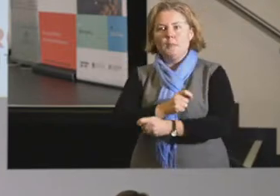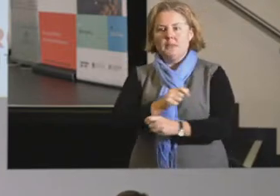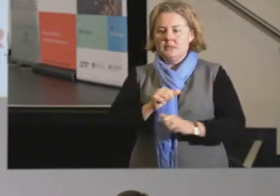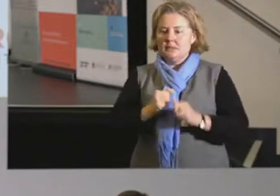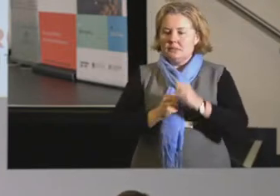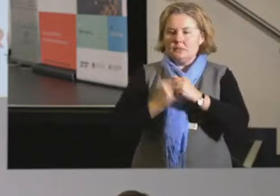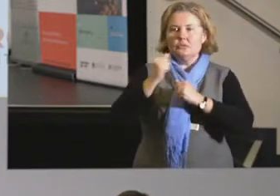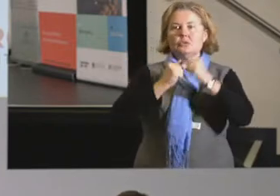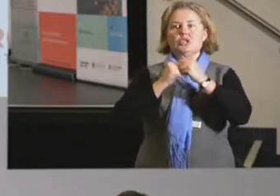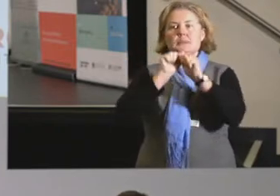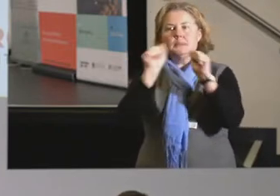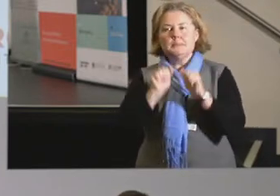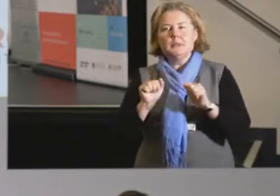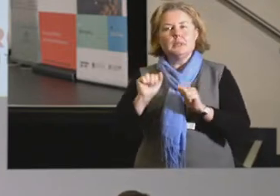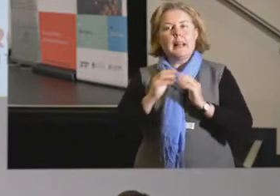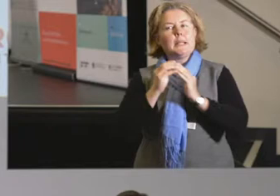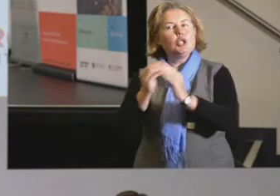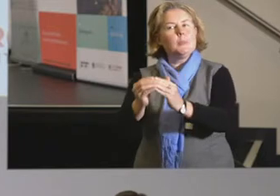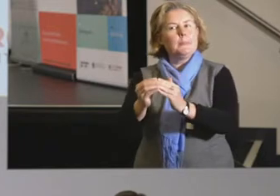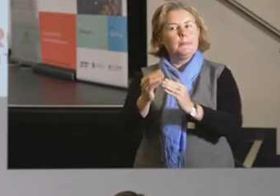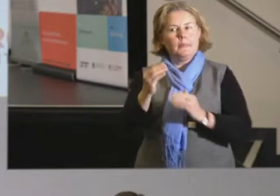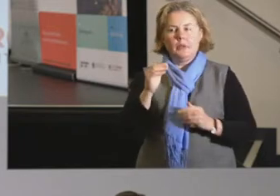we'll pick up on some of the